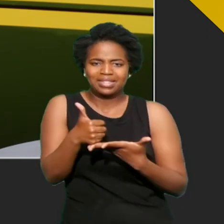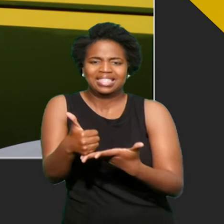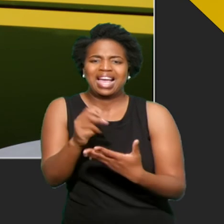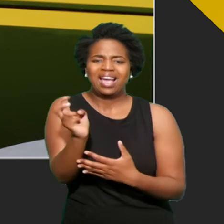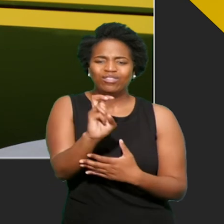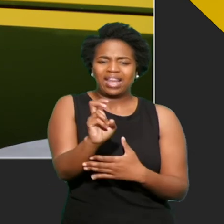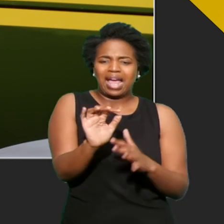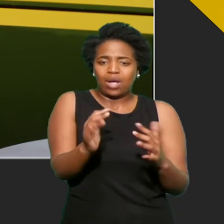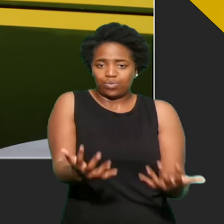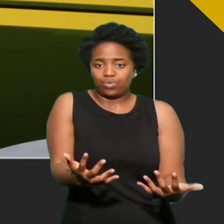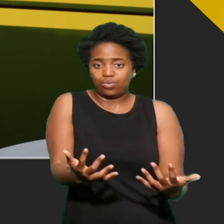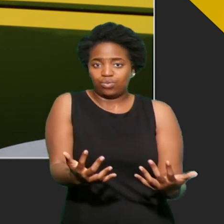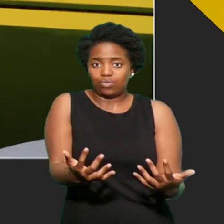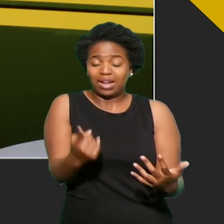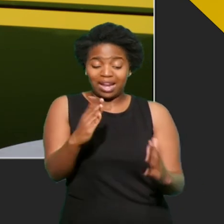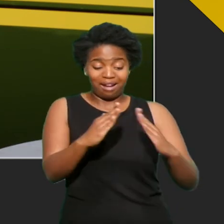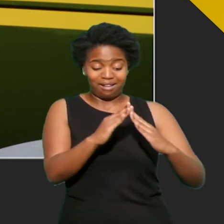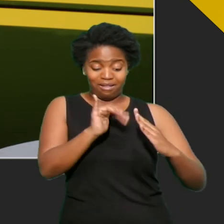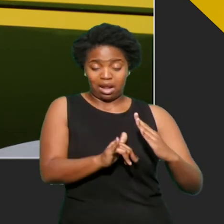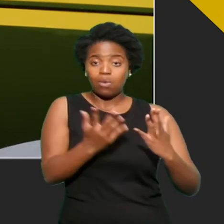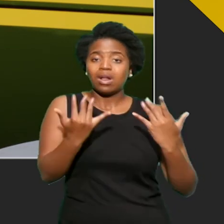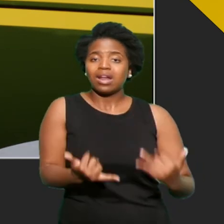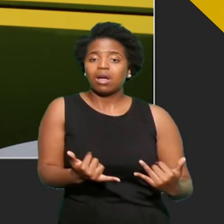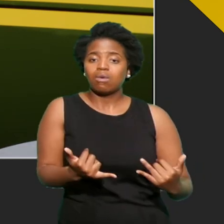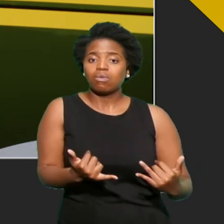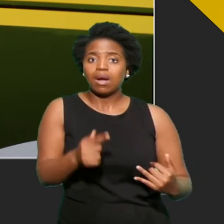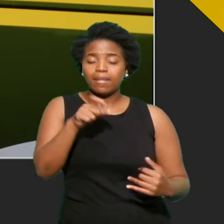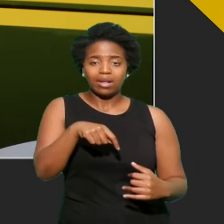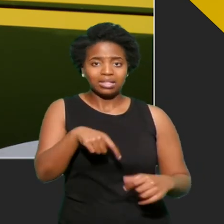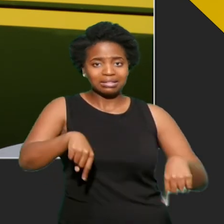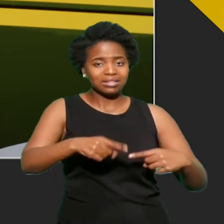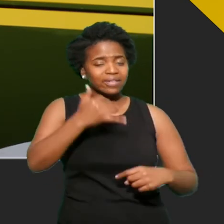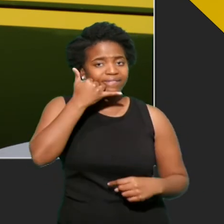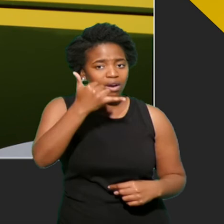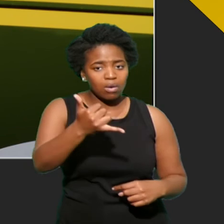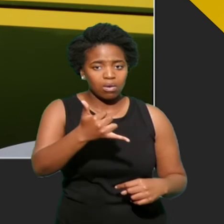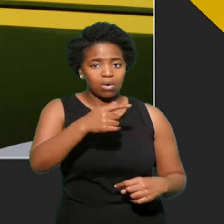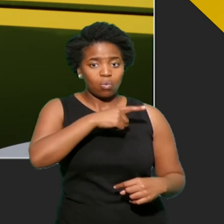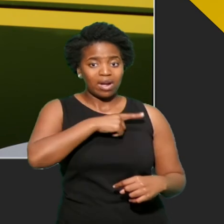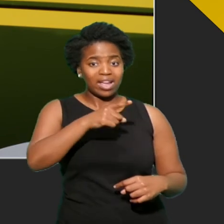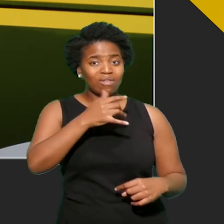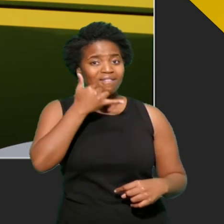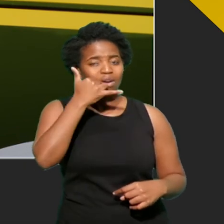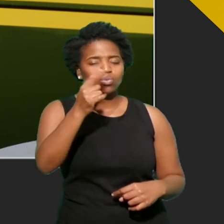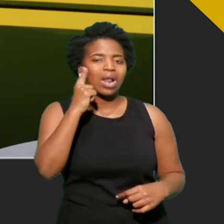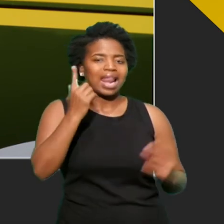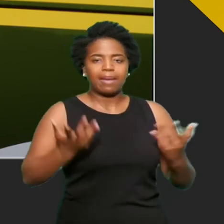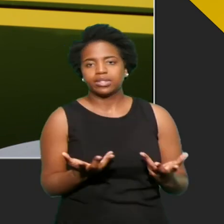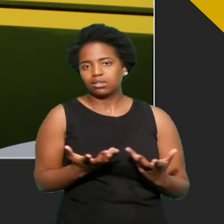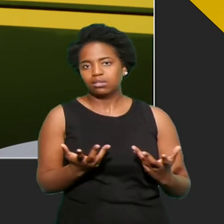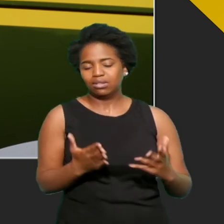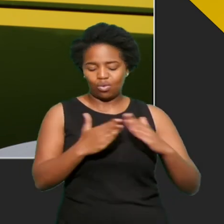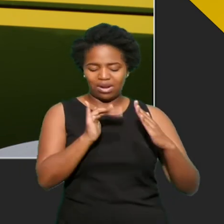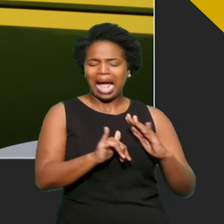do I then help someone, for example, who's in lockdown right now, who's afraid to call the police because she knows where does she